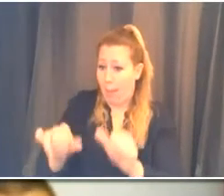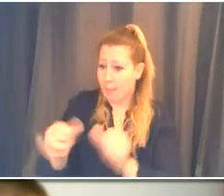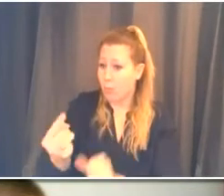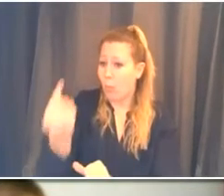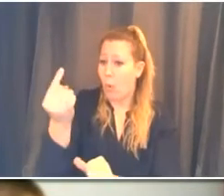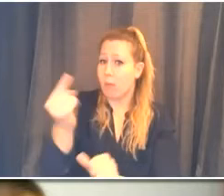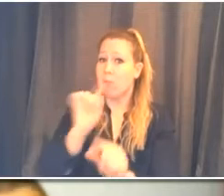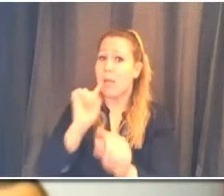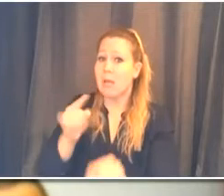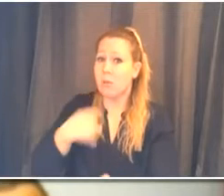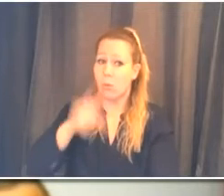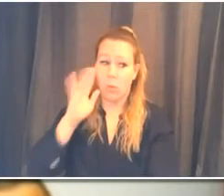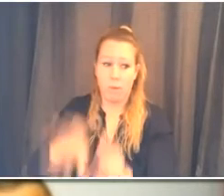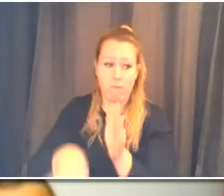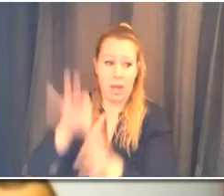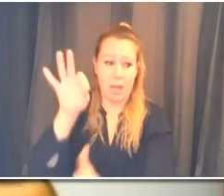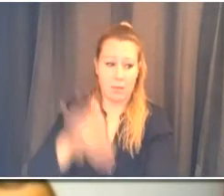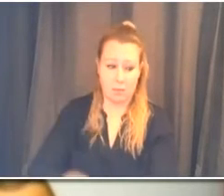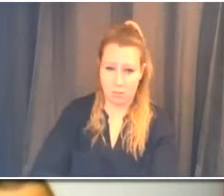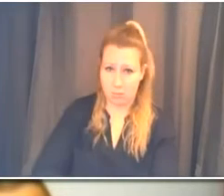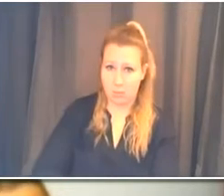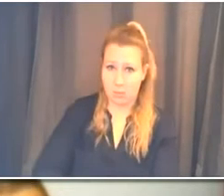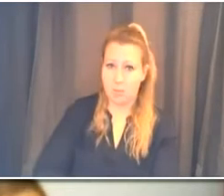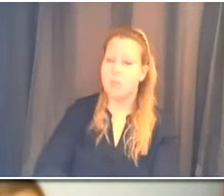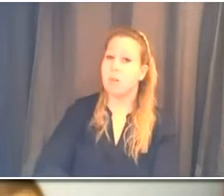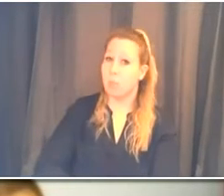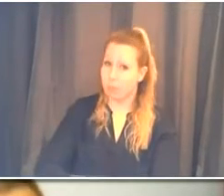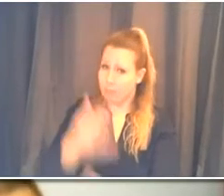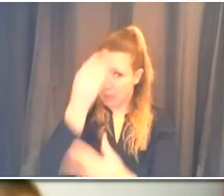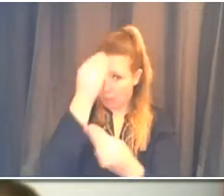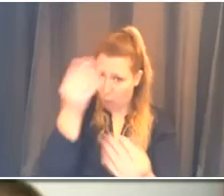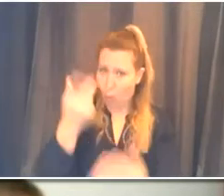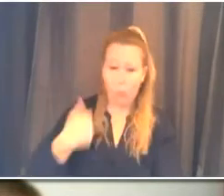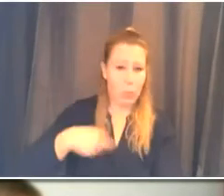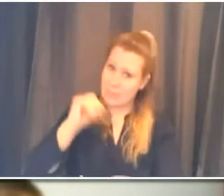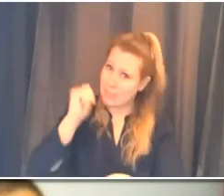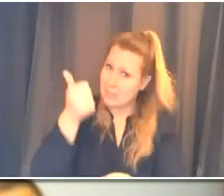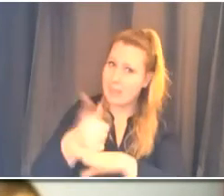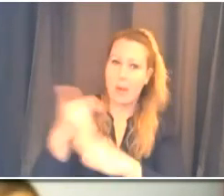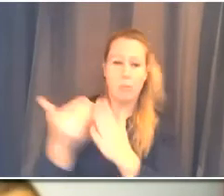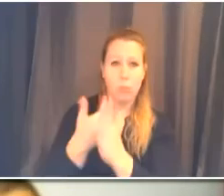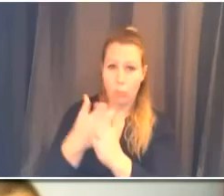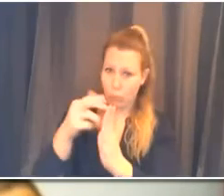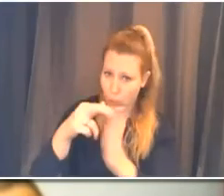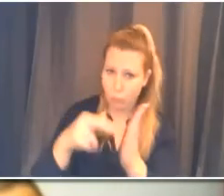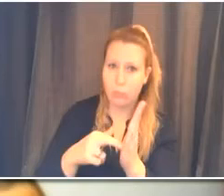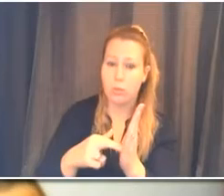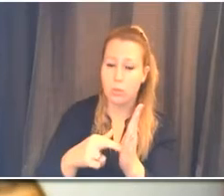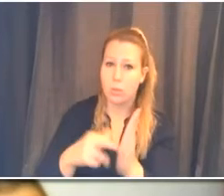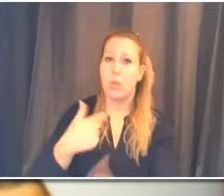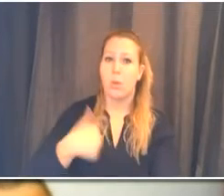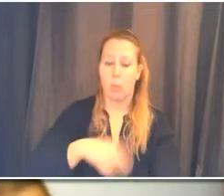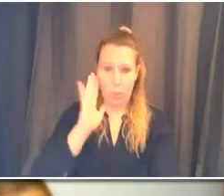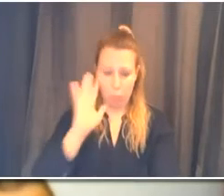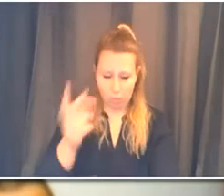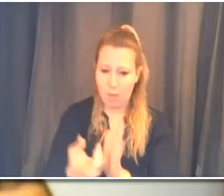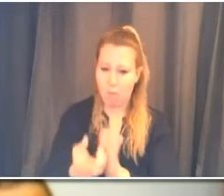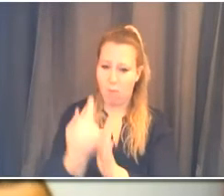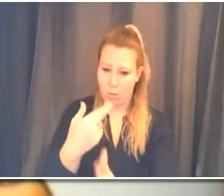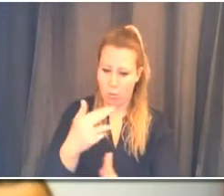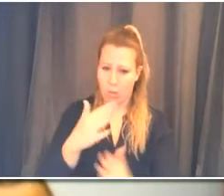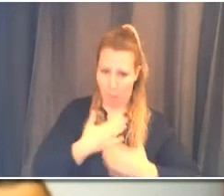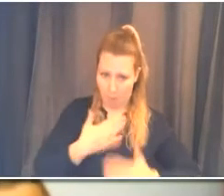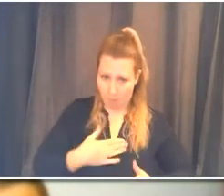the in the right way Whenever there is an opportunity to make an arrest we make an arrest but we are dealing with a